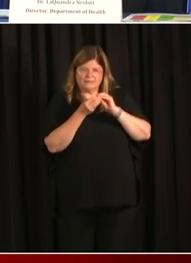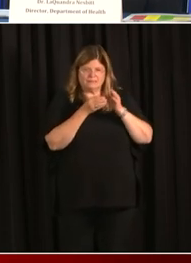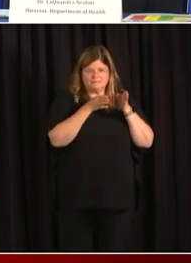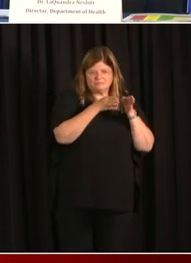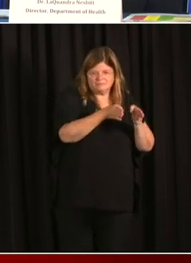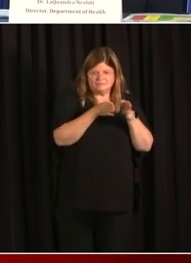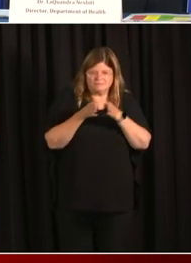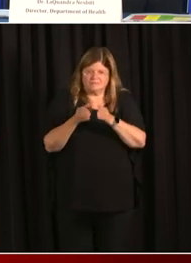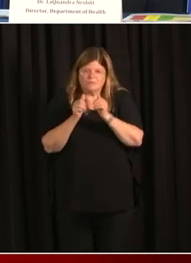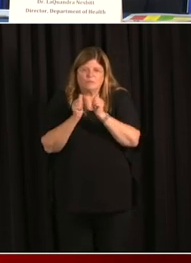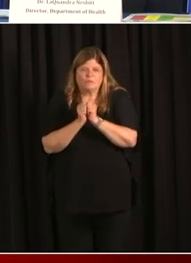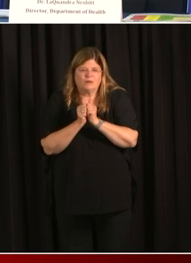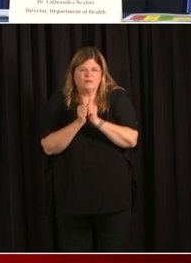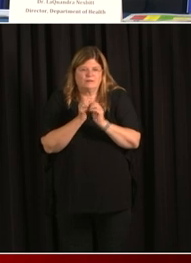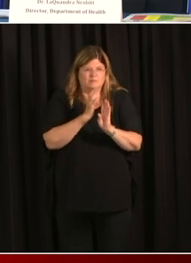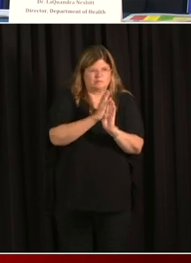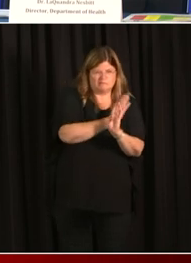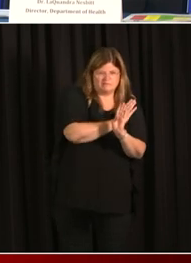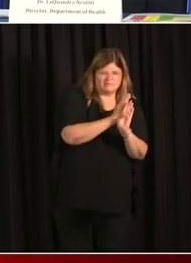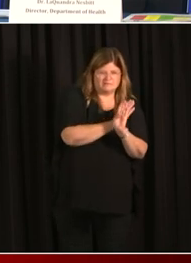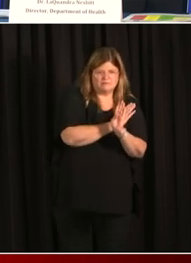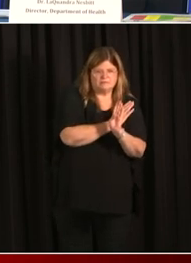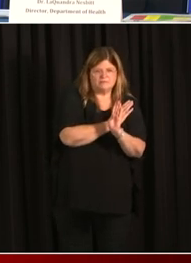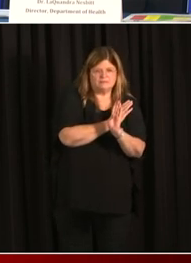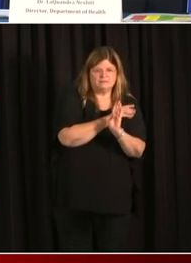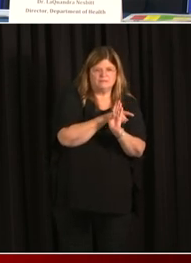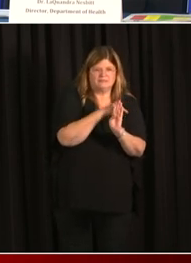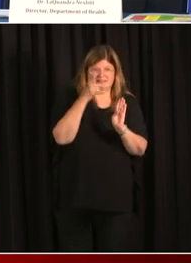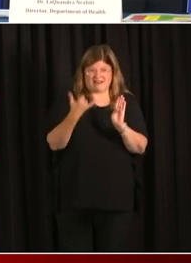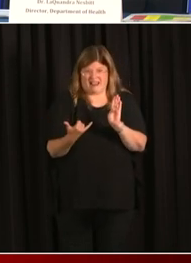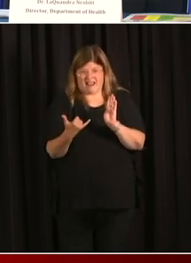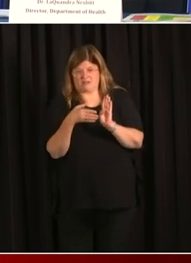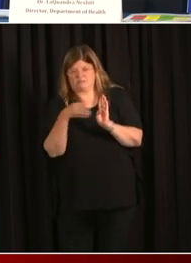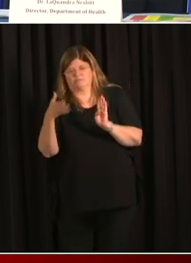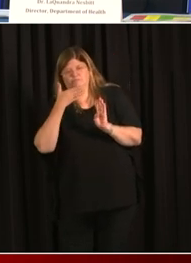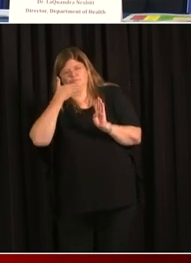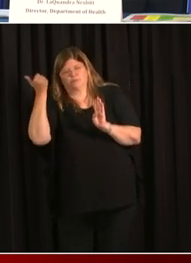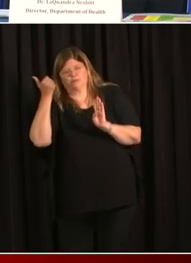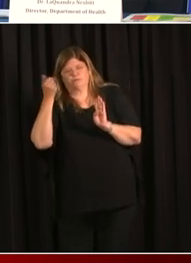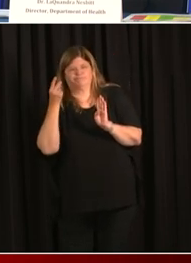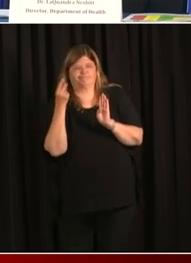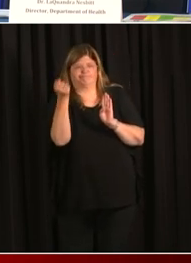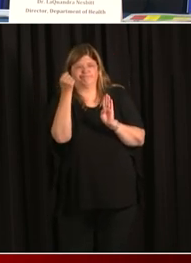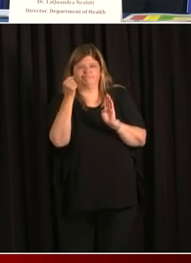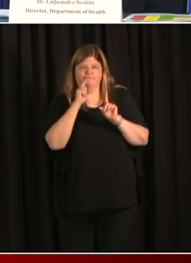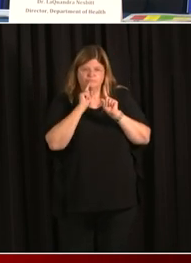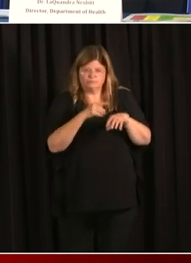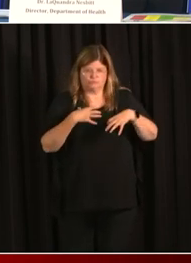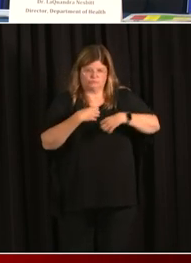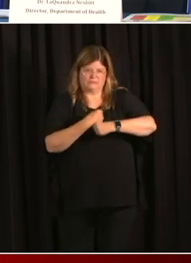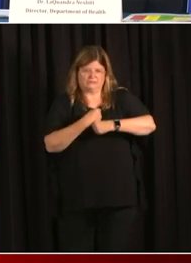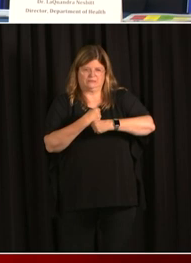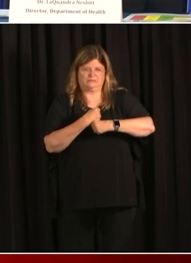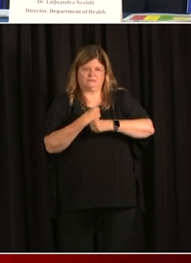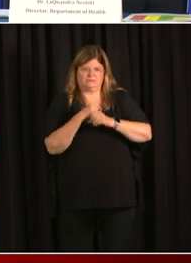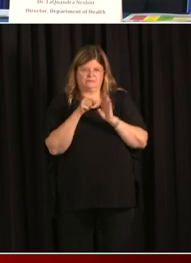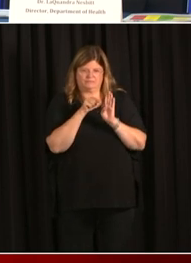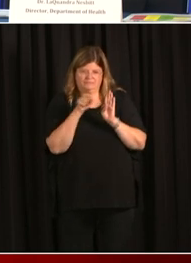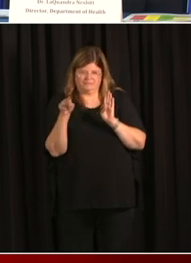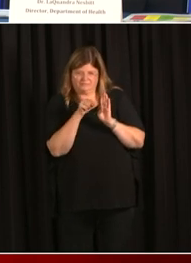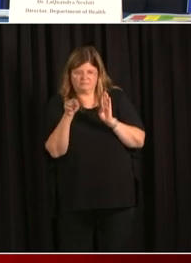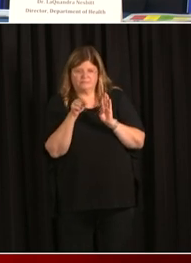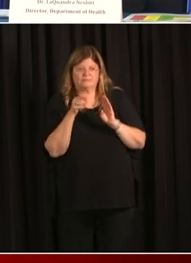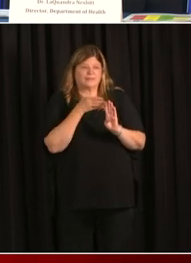of the that we were using in our previous method. So for quick reference, under the previous methodology, where there